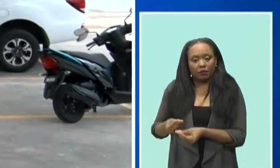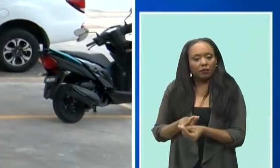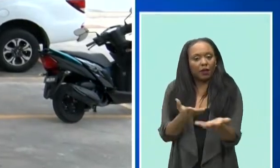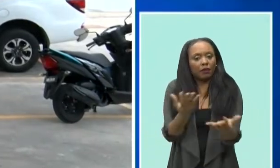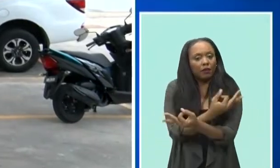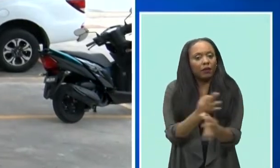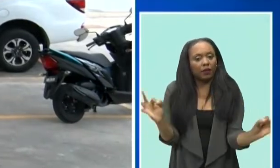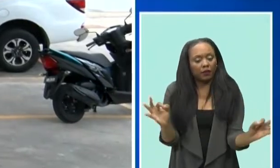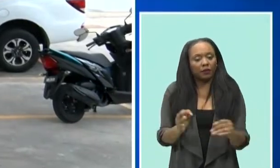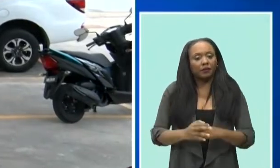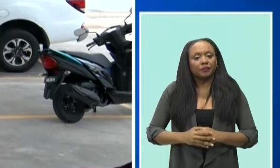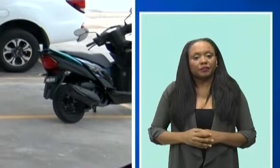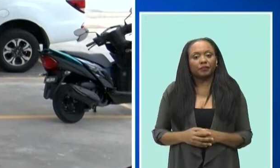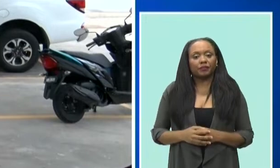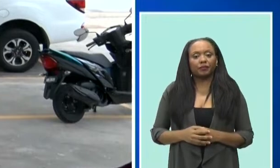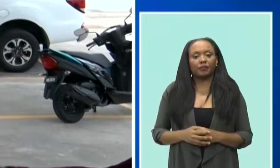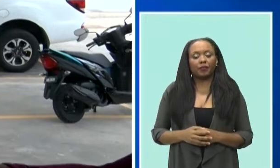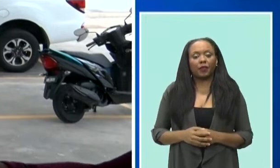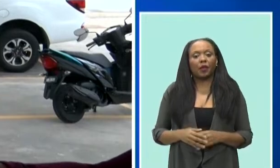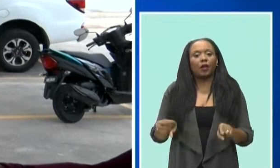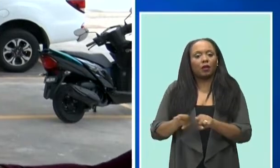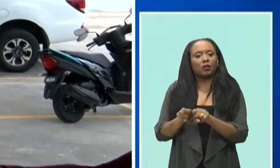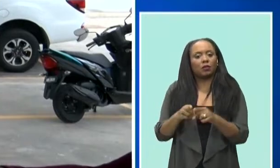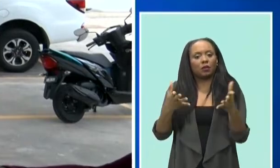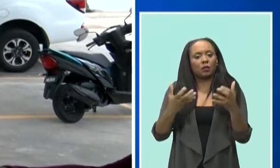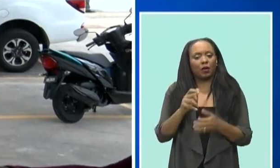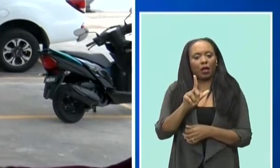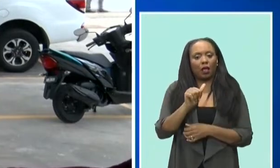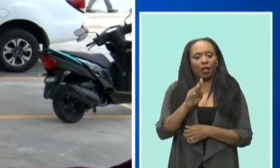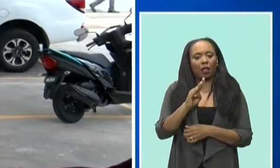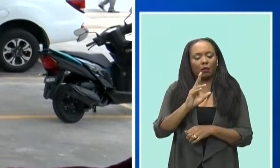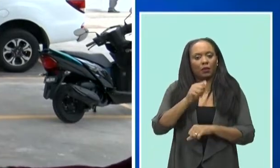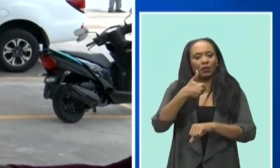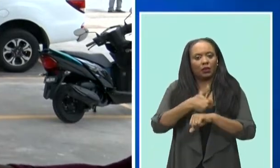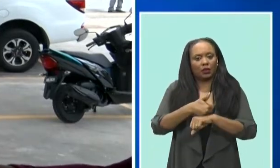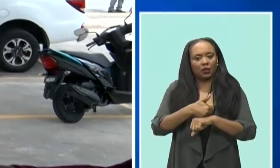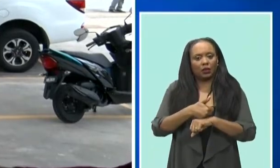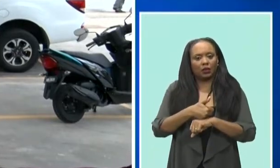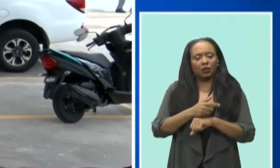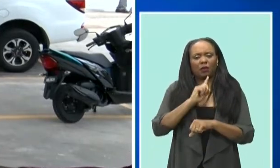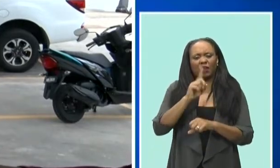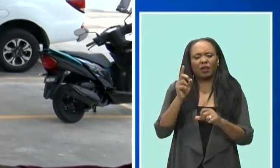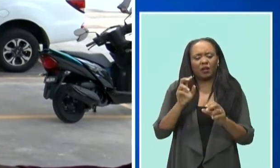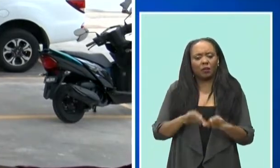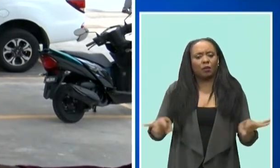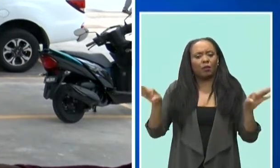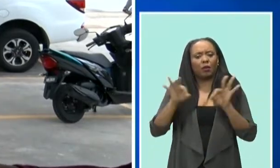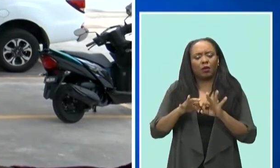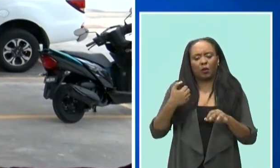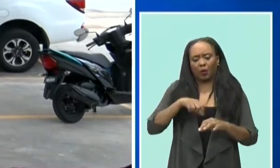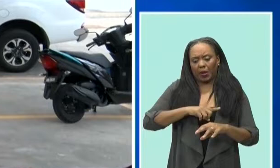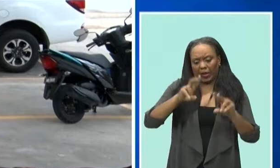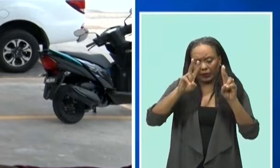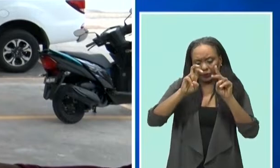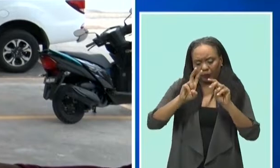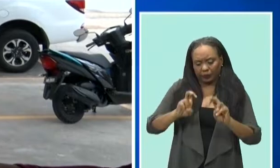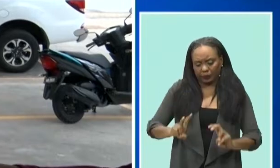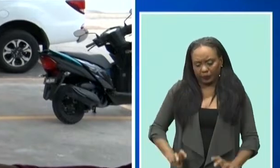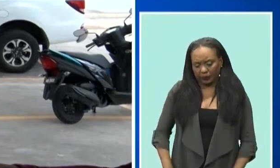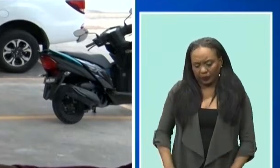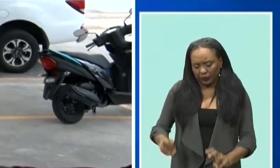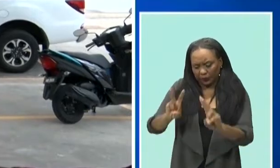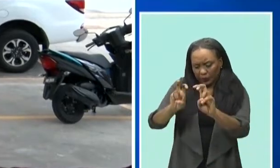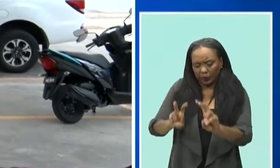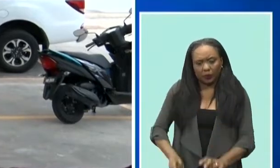phase, we are trying to have the lab set up. So because it's very important when you're looking at the patient and we are prescribing